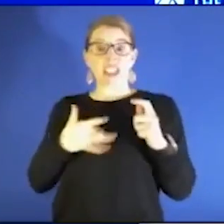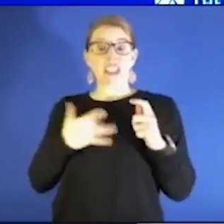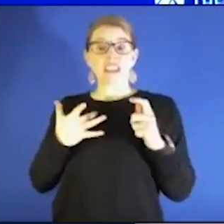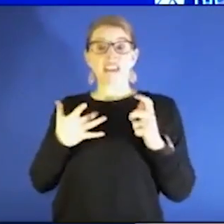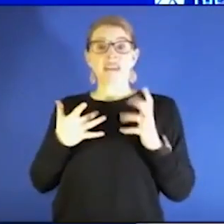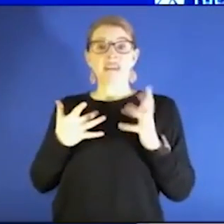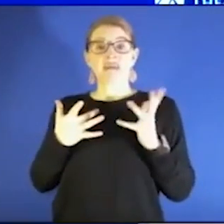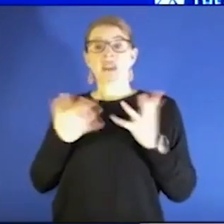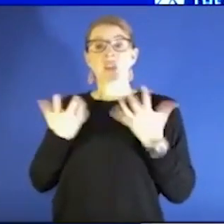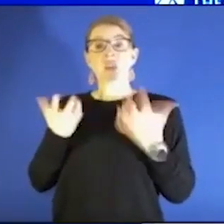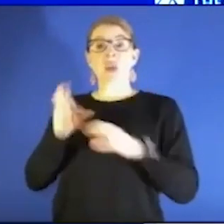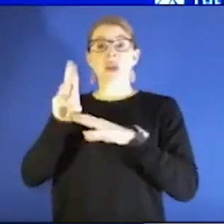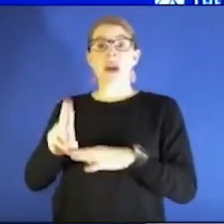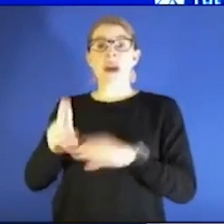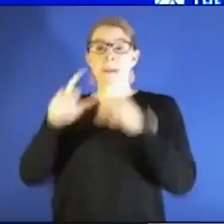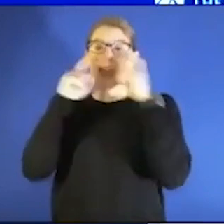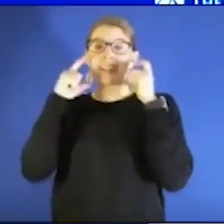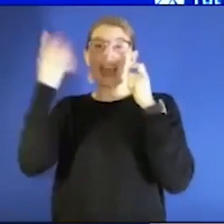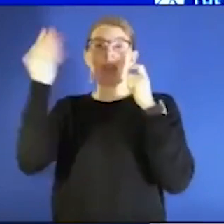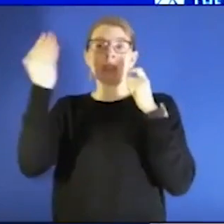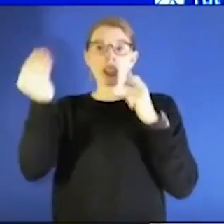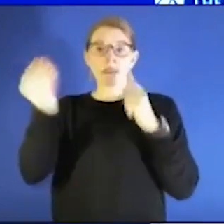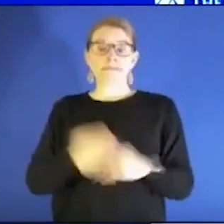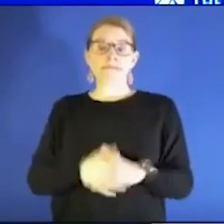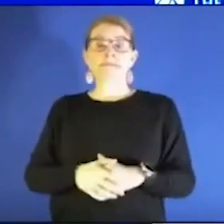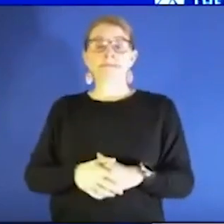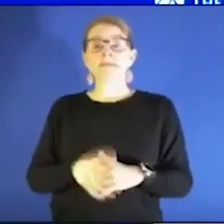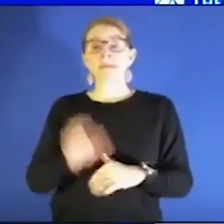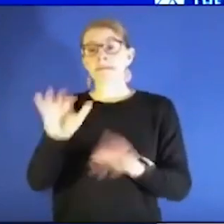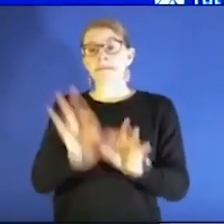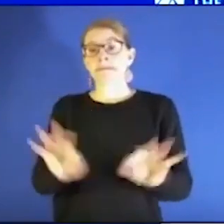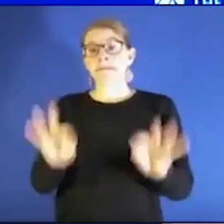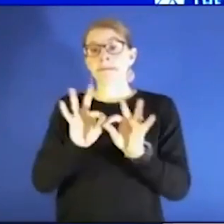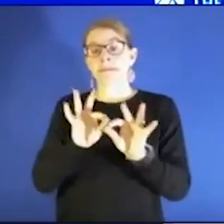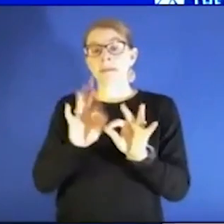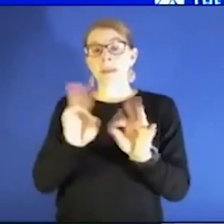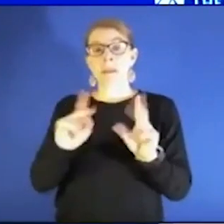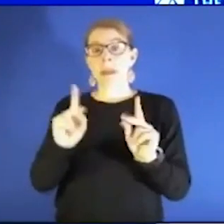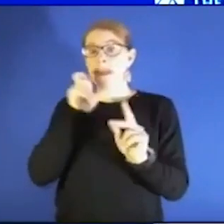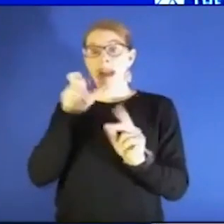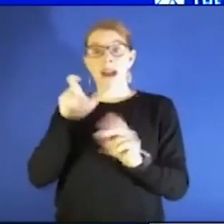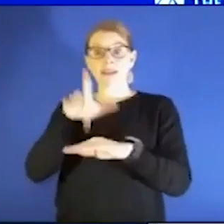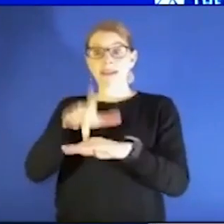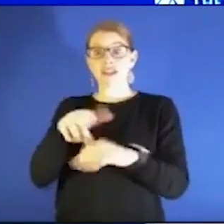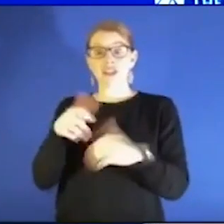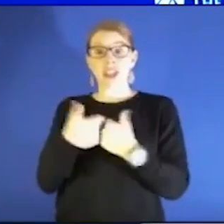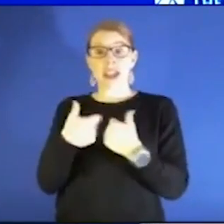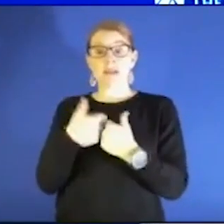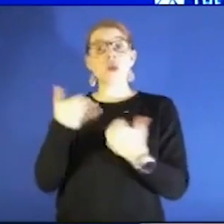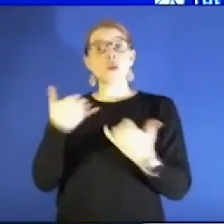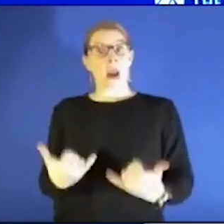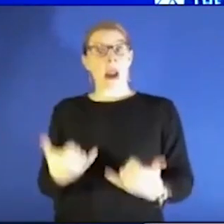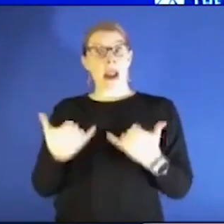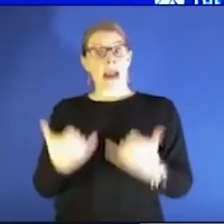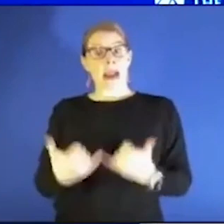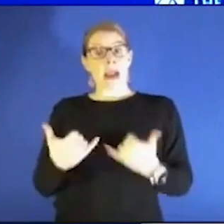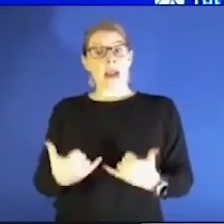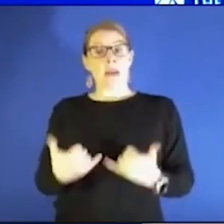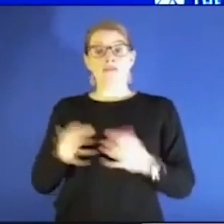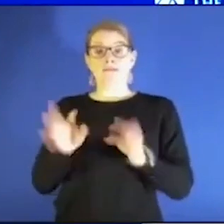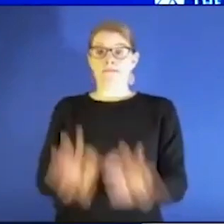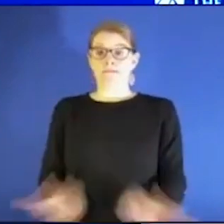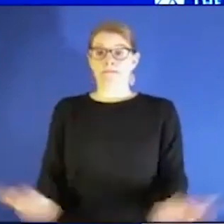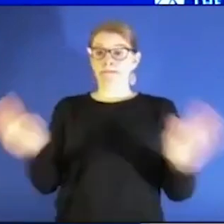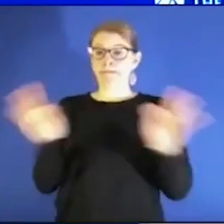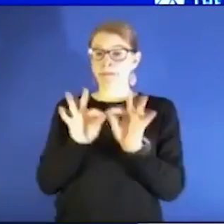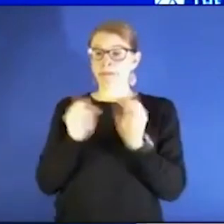outdoors. That is extremely important. As far as people who aren't going to the game, I would say right now it is extremely important to try